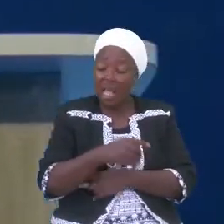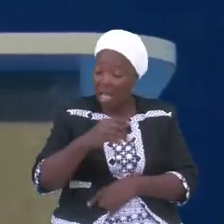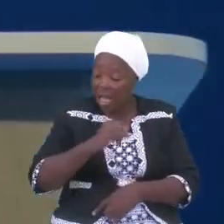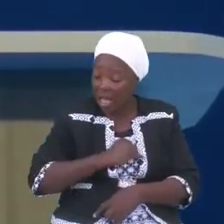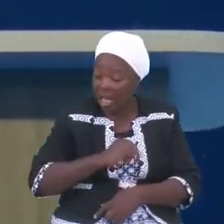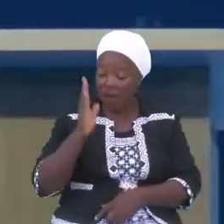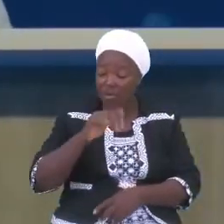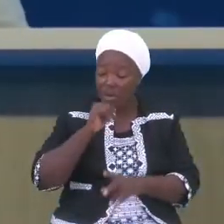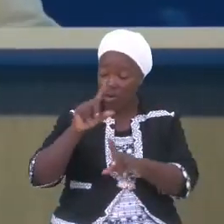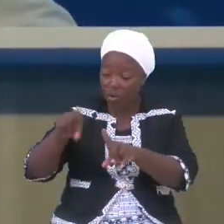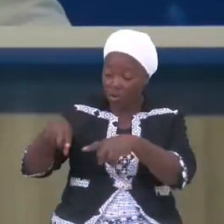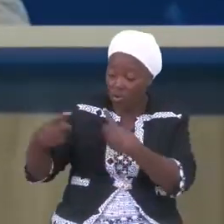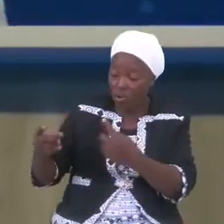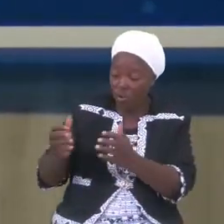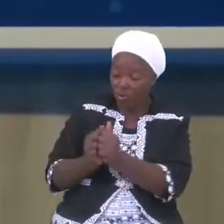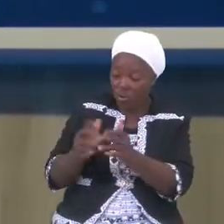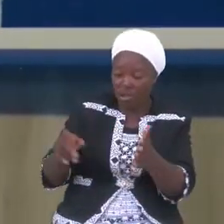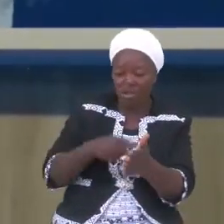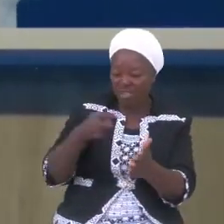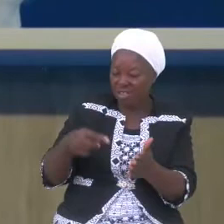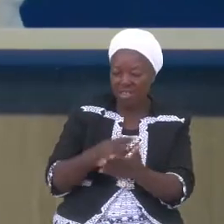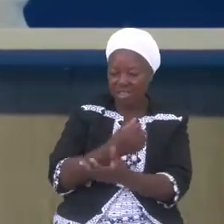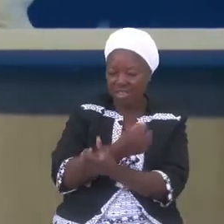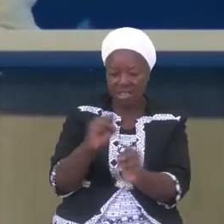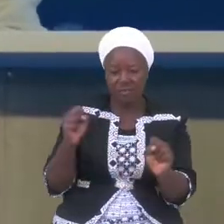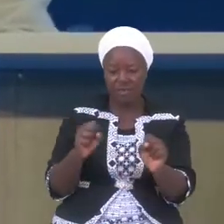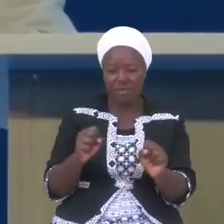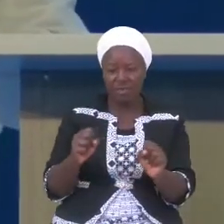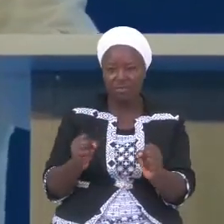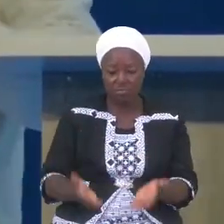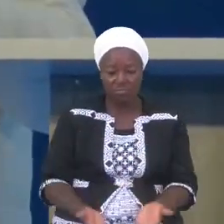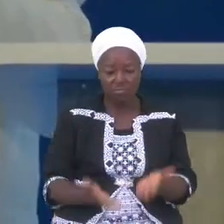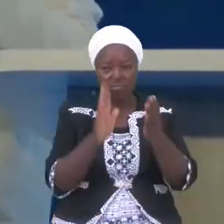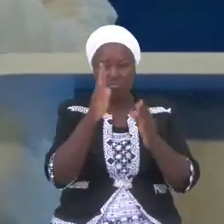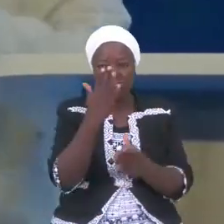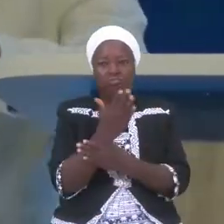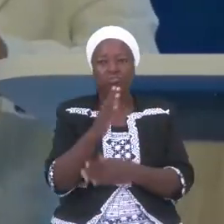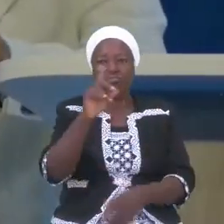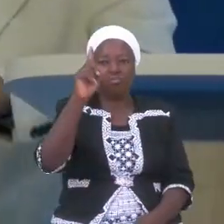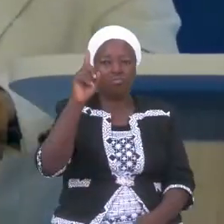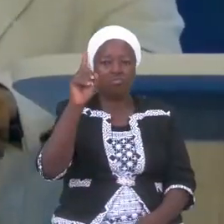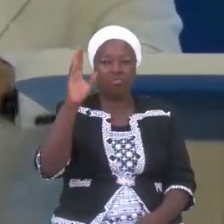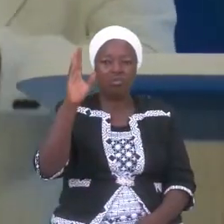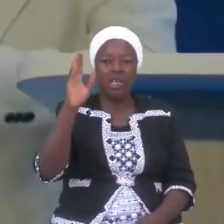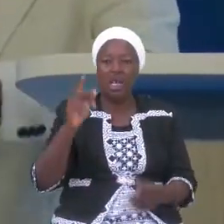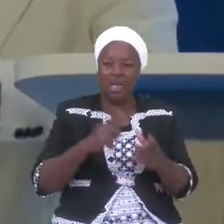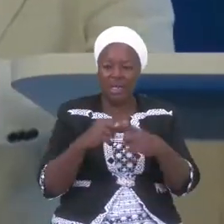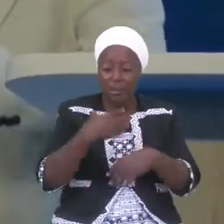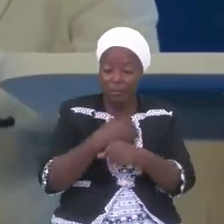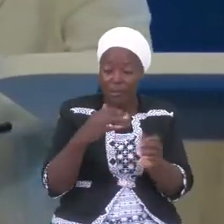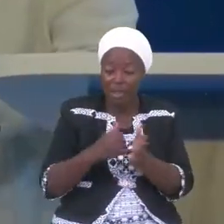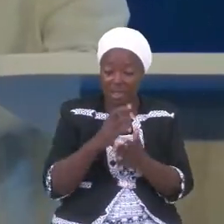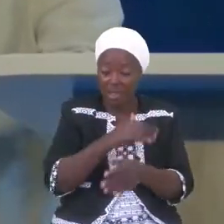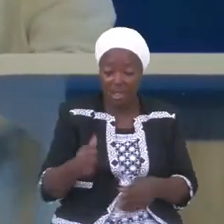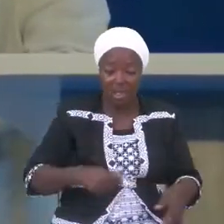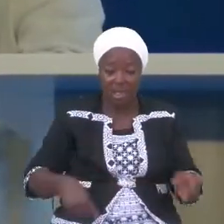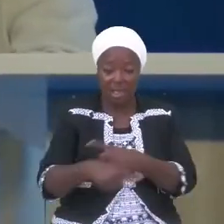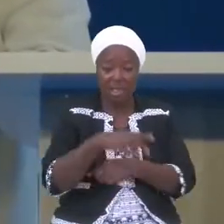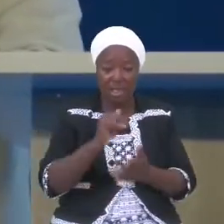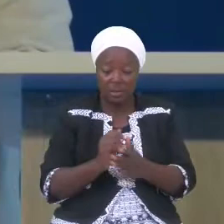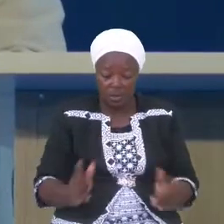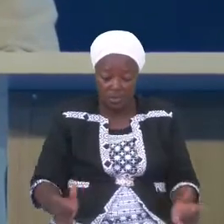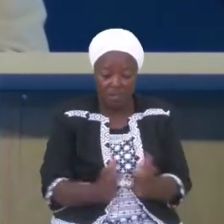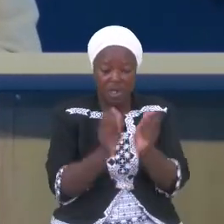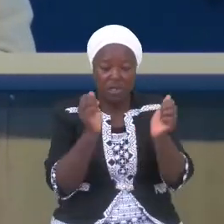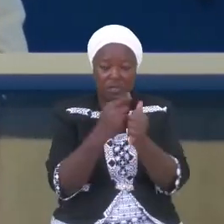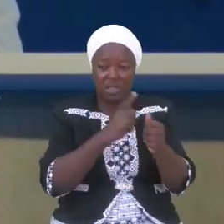without this salvation. Raise up that hand. Make it a day you mean this now with all your